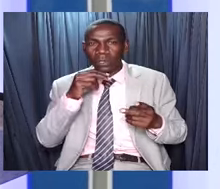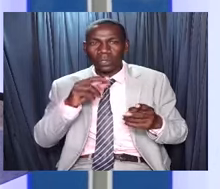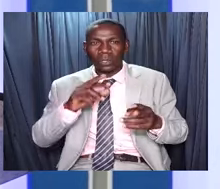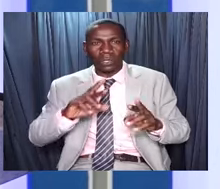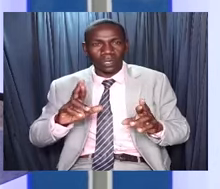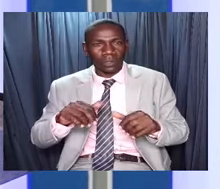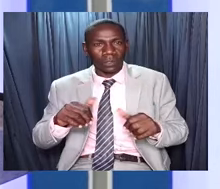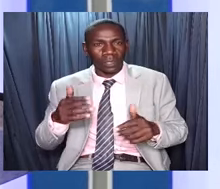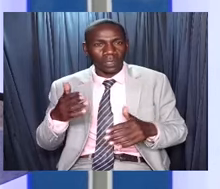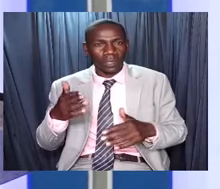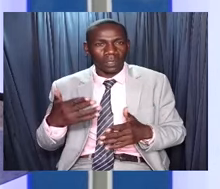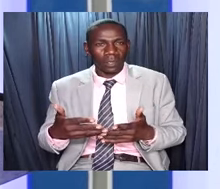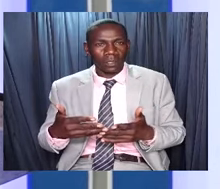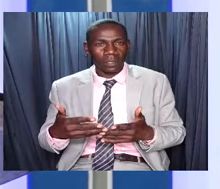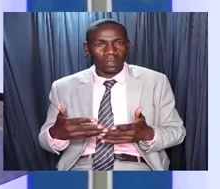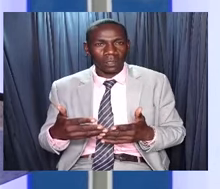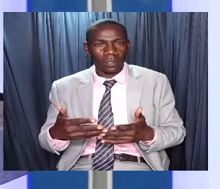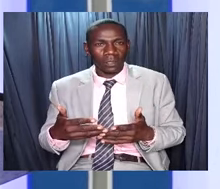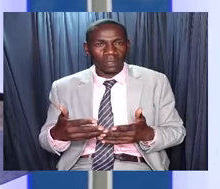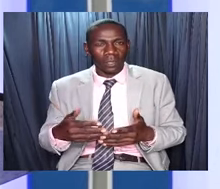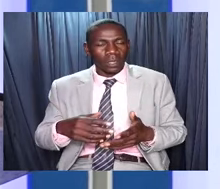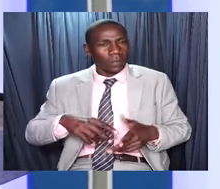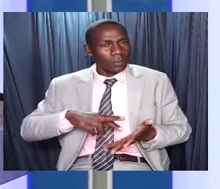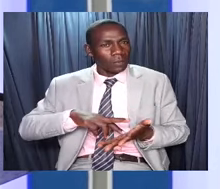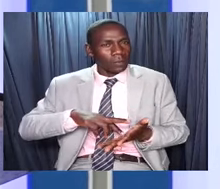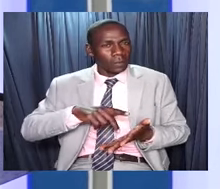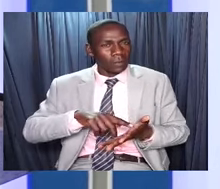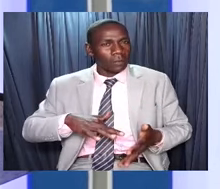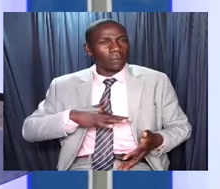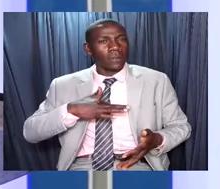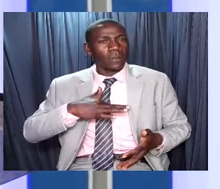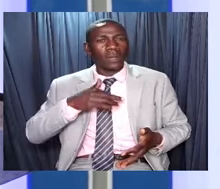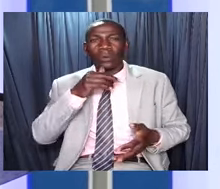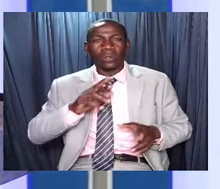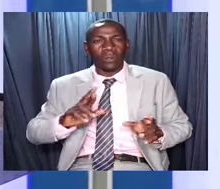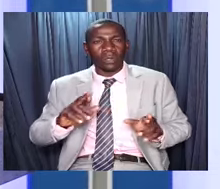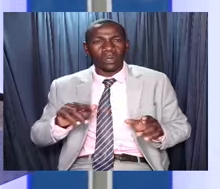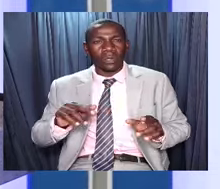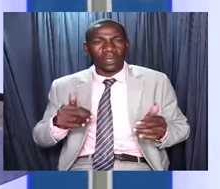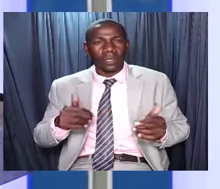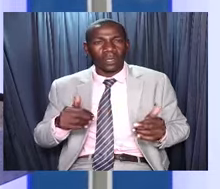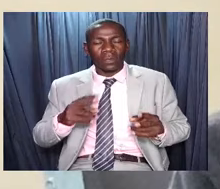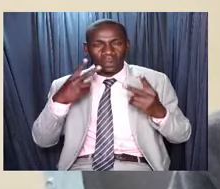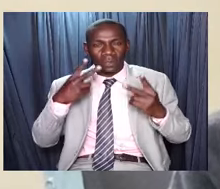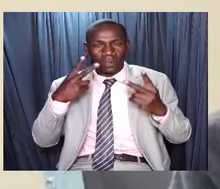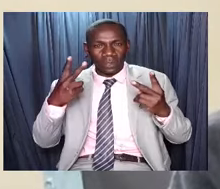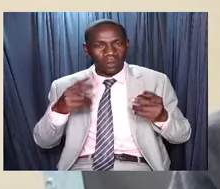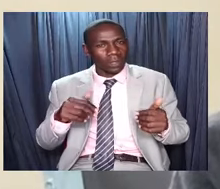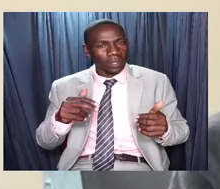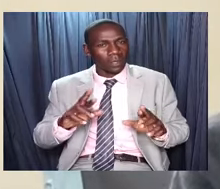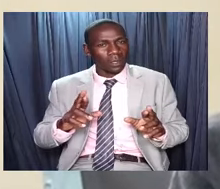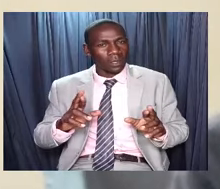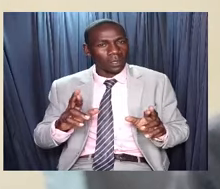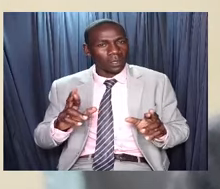then you should be a Christian who feels you've not attained yet. Whenever you walk around, you feel I've not attained. Because once you